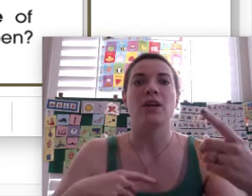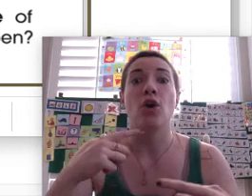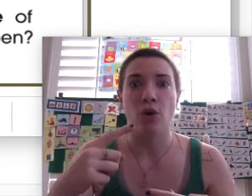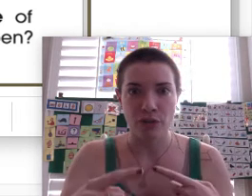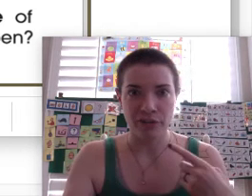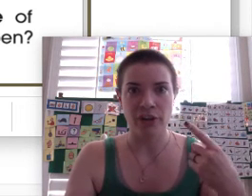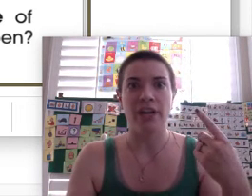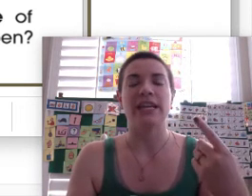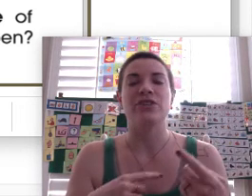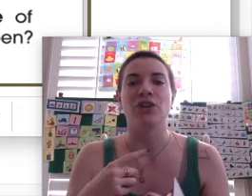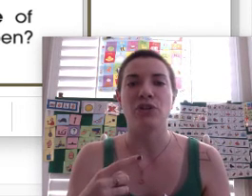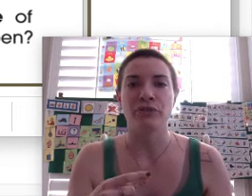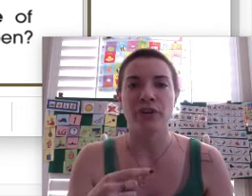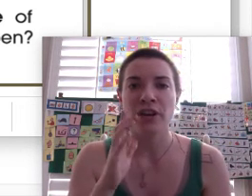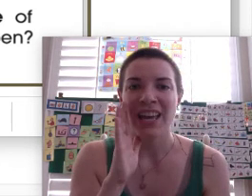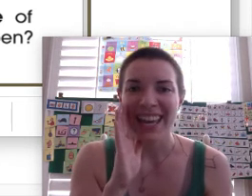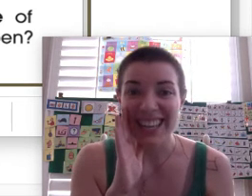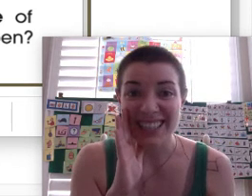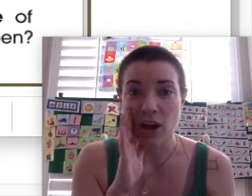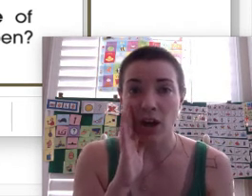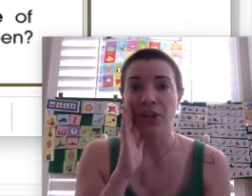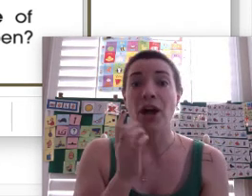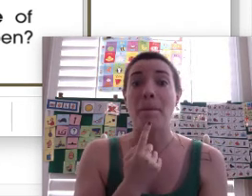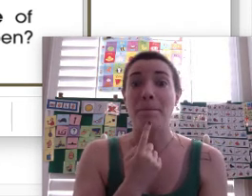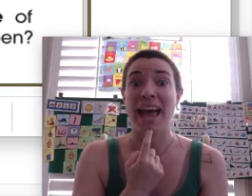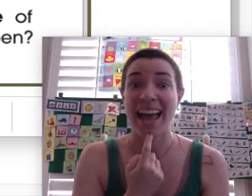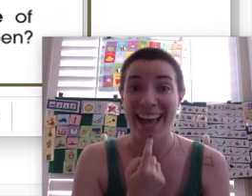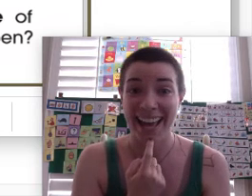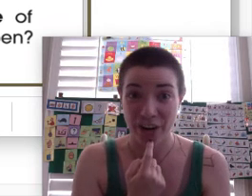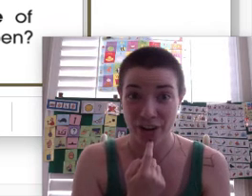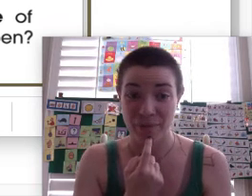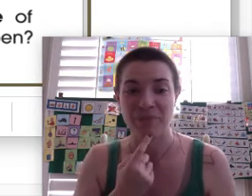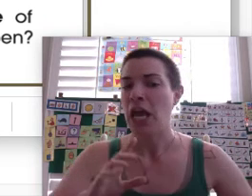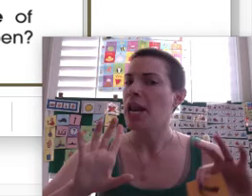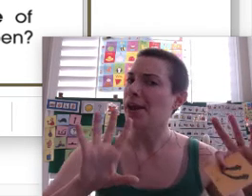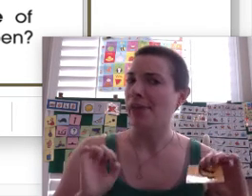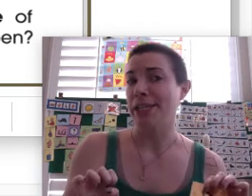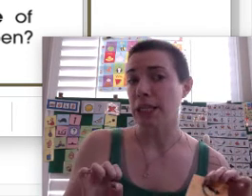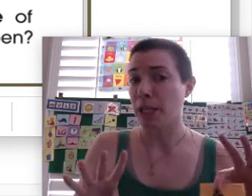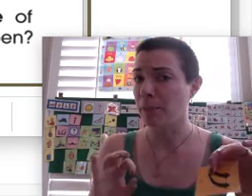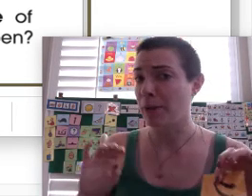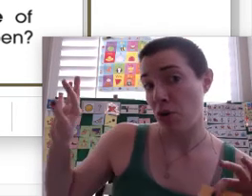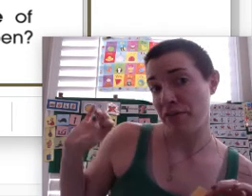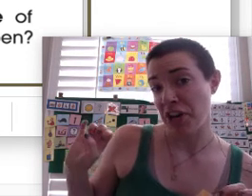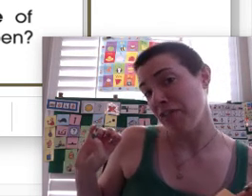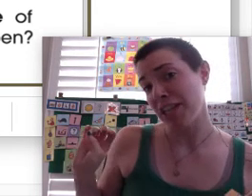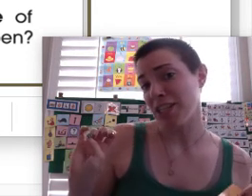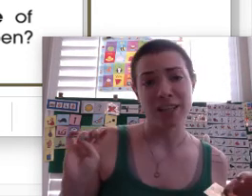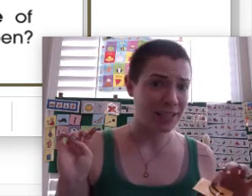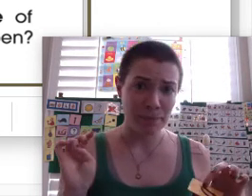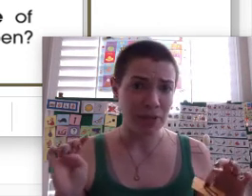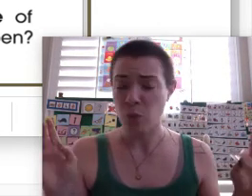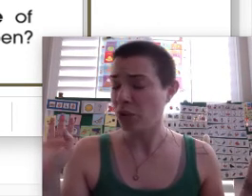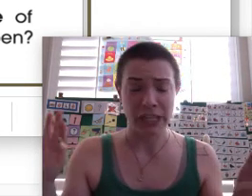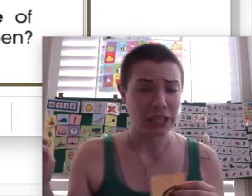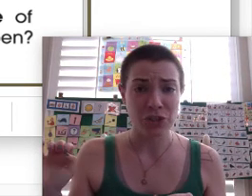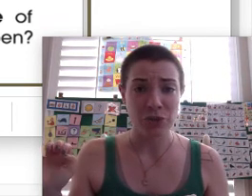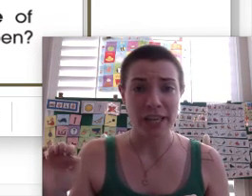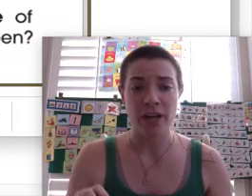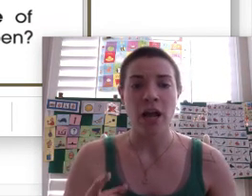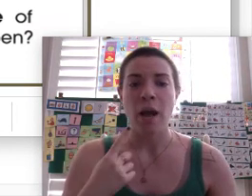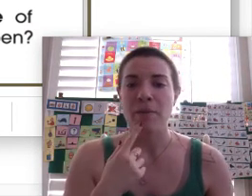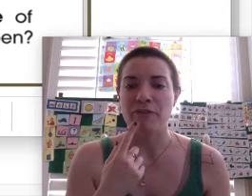happens over and over, it's called a pattern. Now that's a little bit more of an advanced concept that we'll get